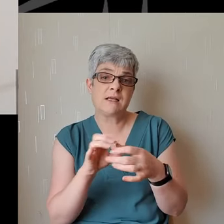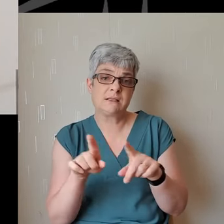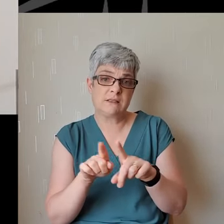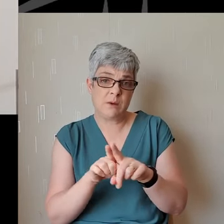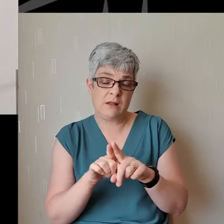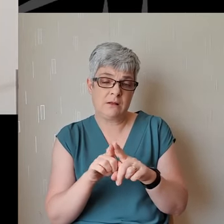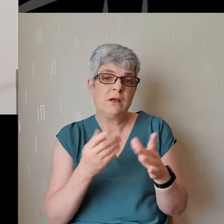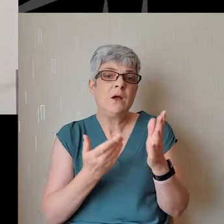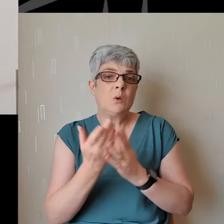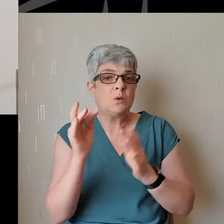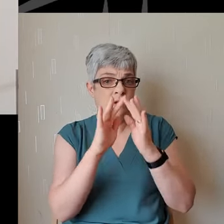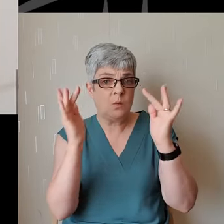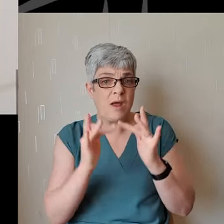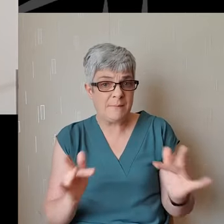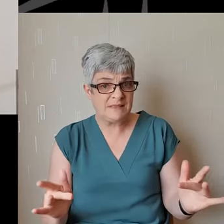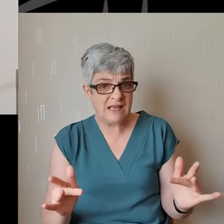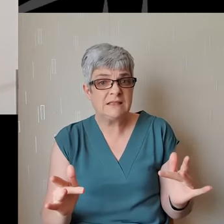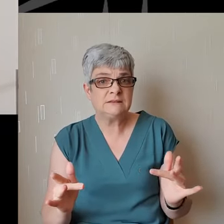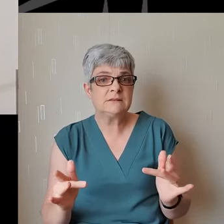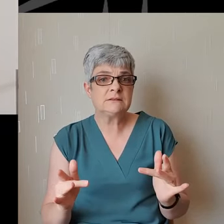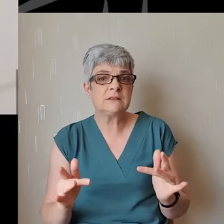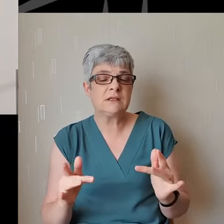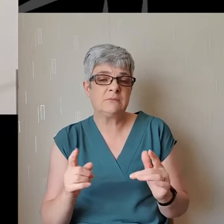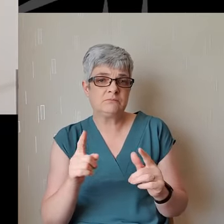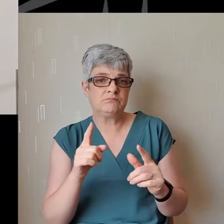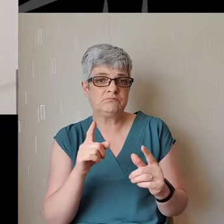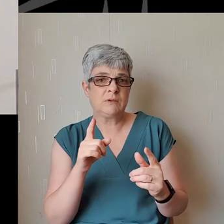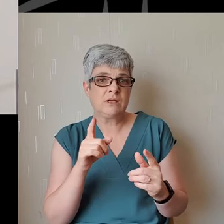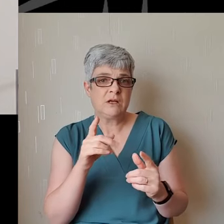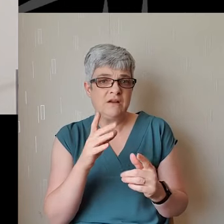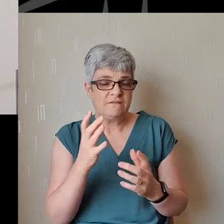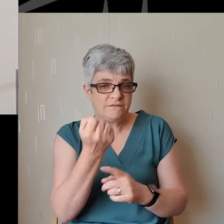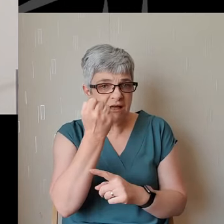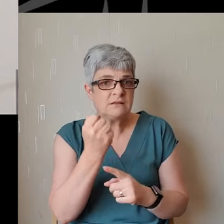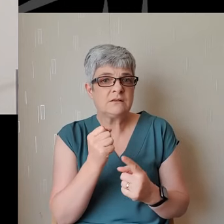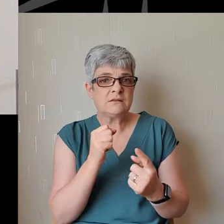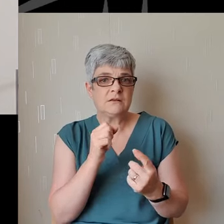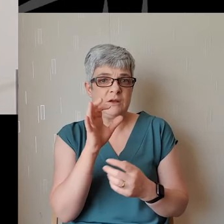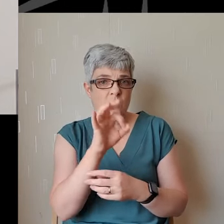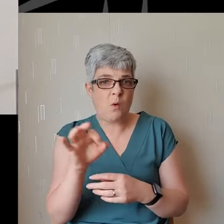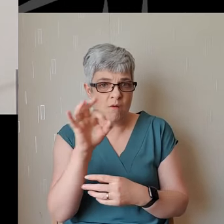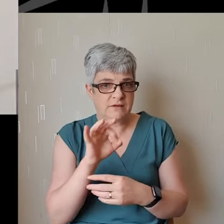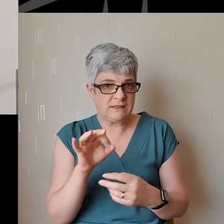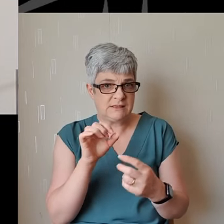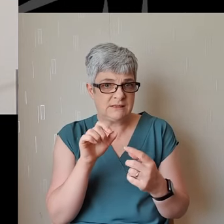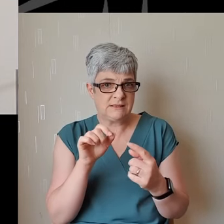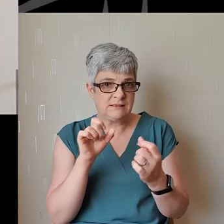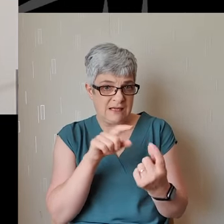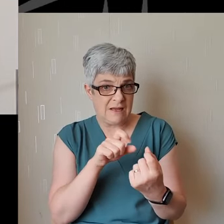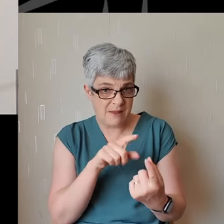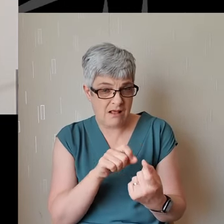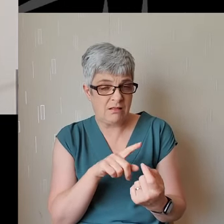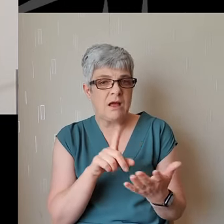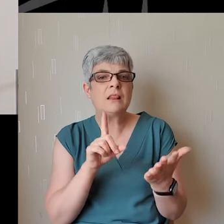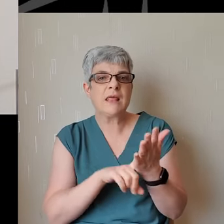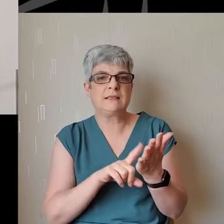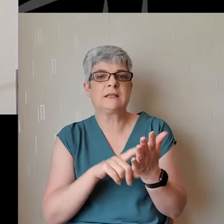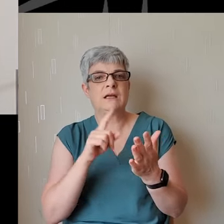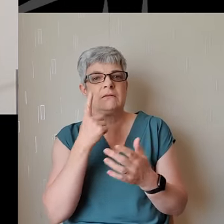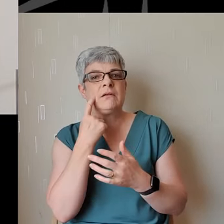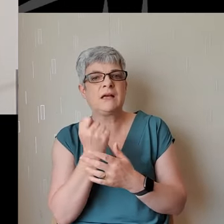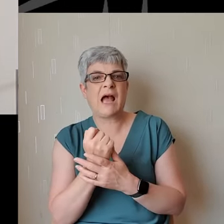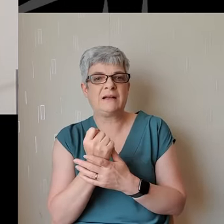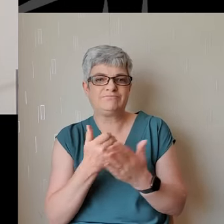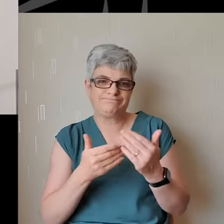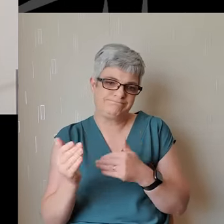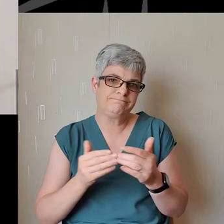onto our website and or whatever and chase the address for the office, and Leslie will be able to sort you out for a